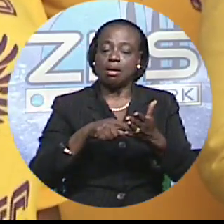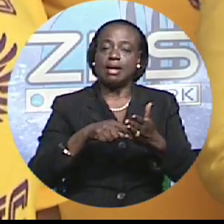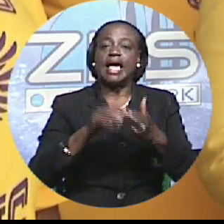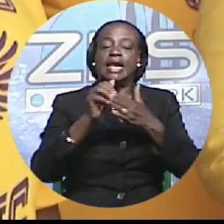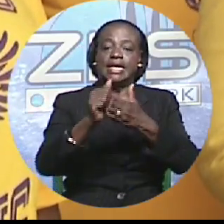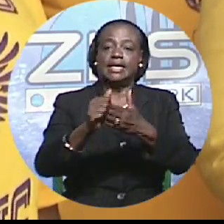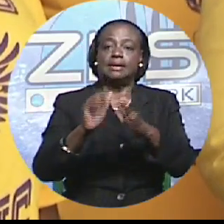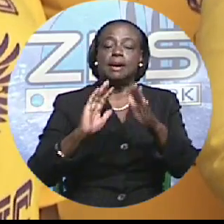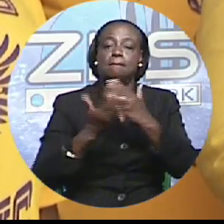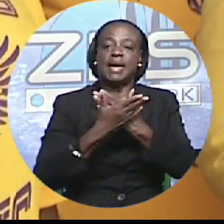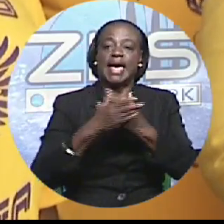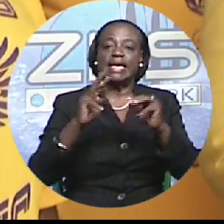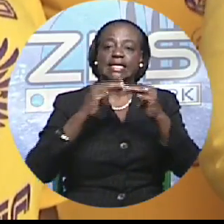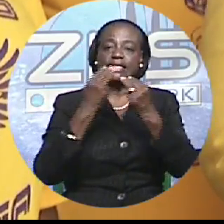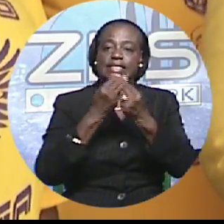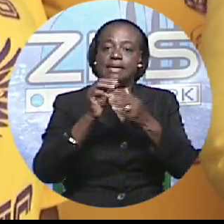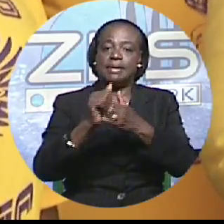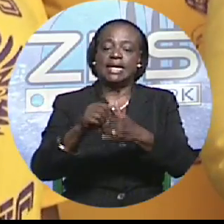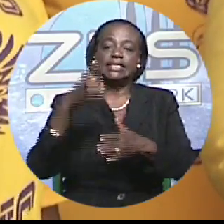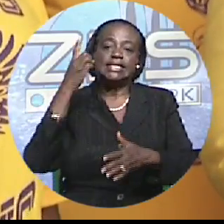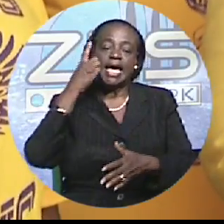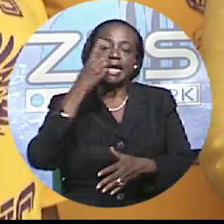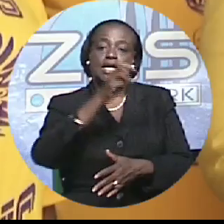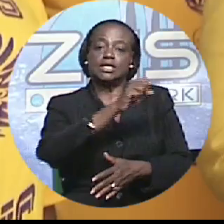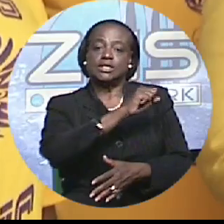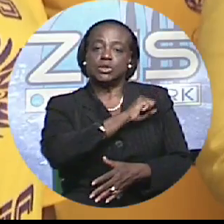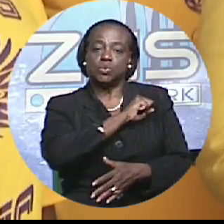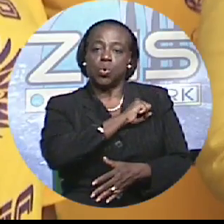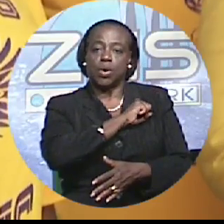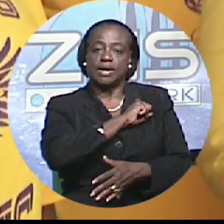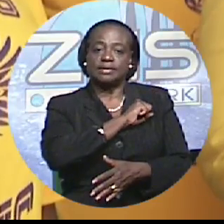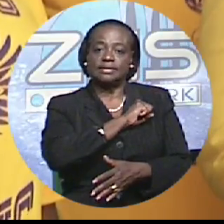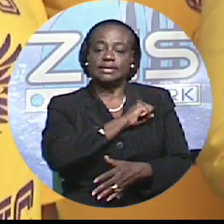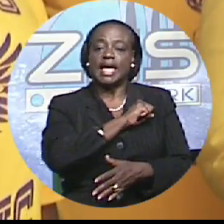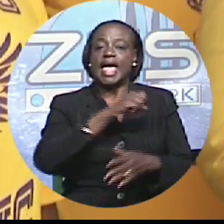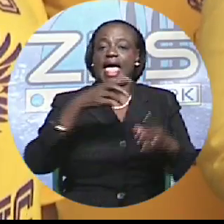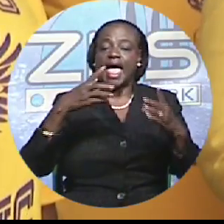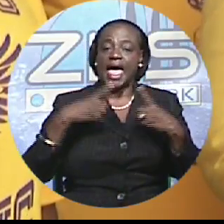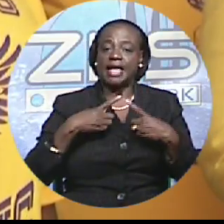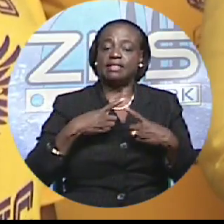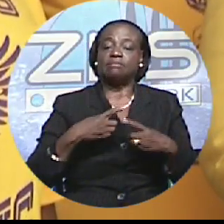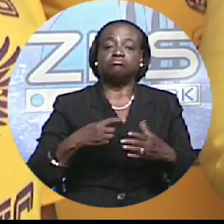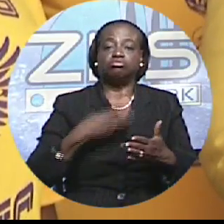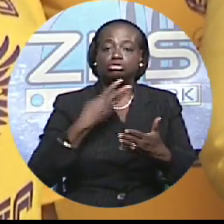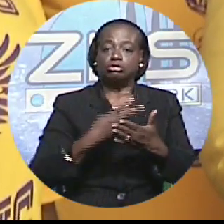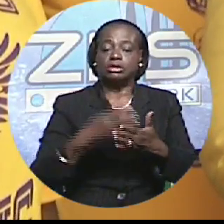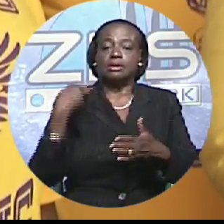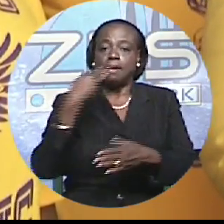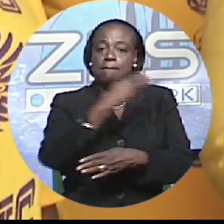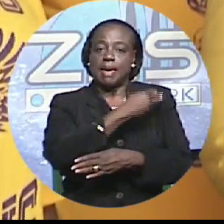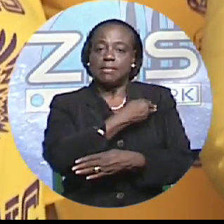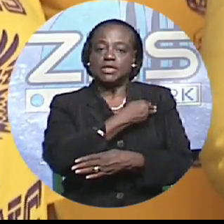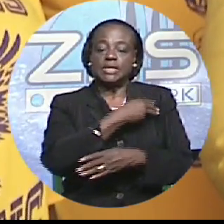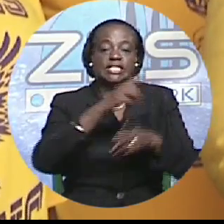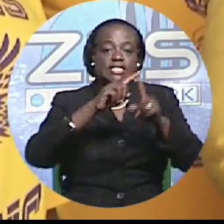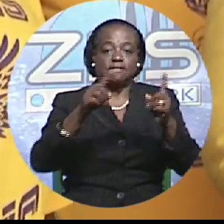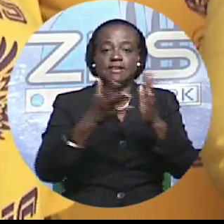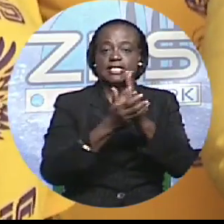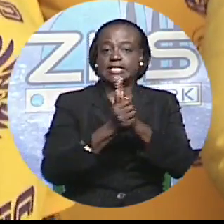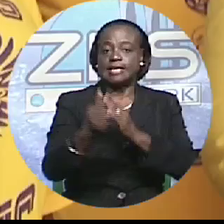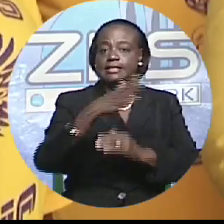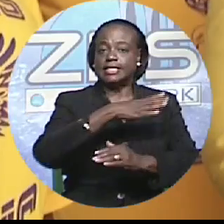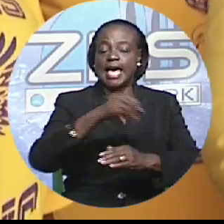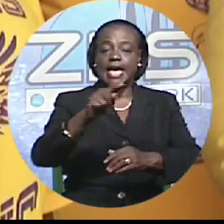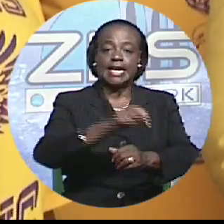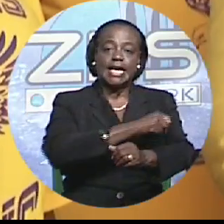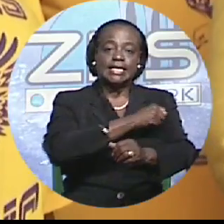Diana Swan, is proud to include these extraordinary members with diverse skills and talents displayed in a